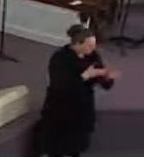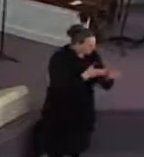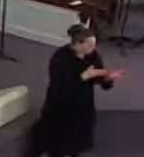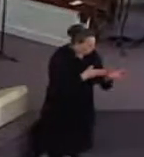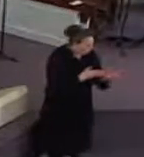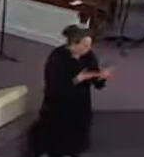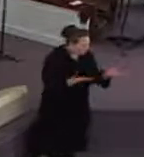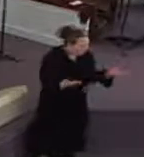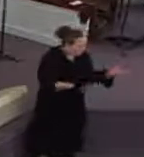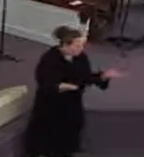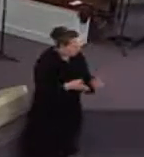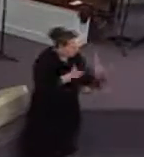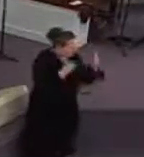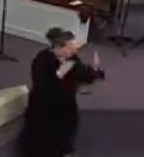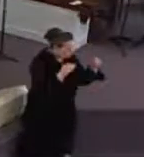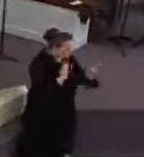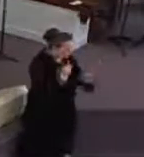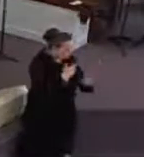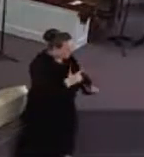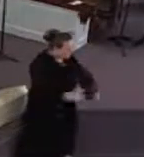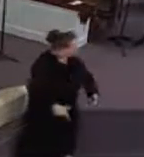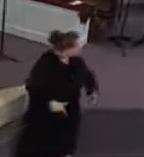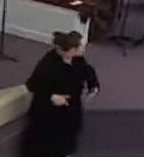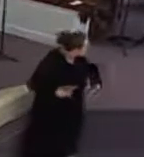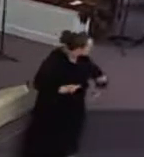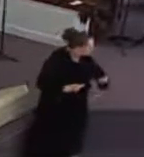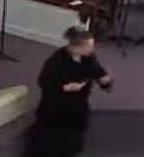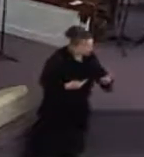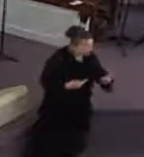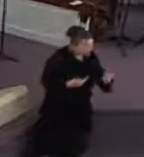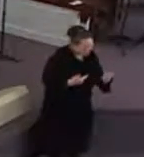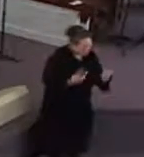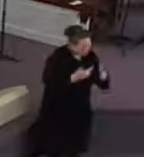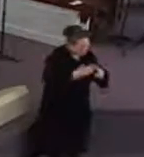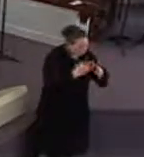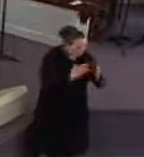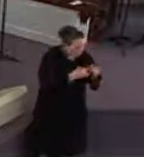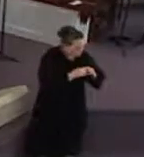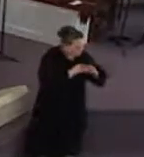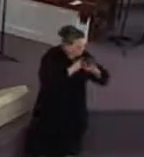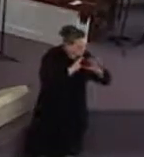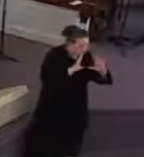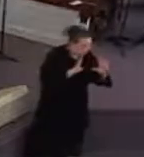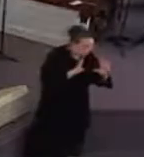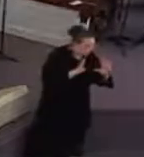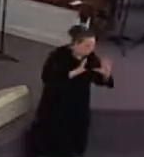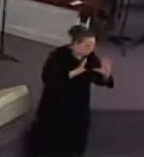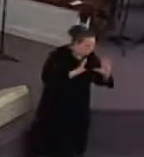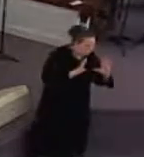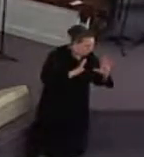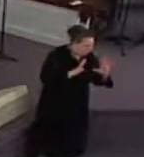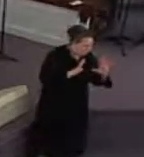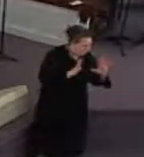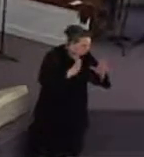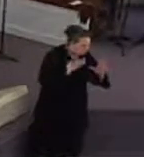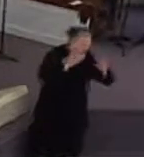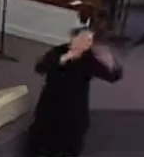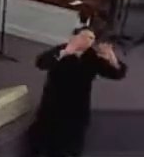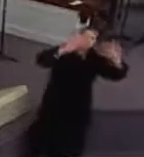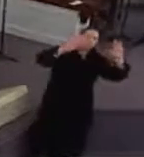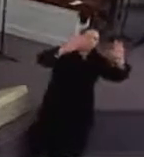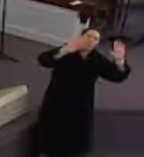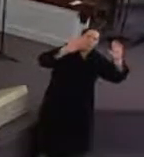the things that you're doing in our lives, God. And we want to have a heart that's open and fully extended to you,